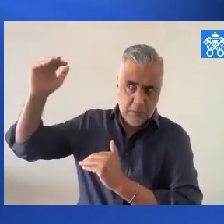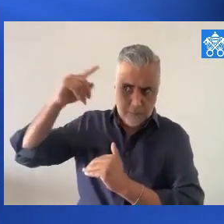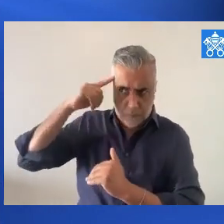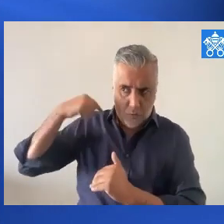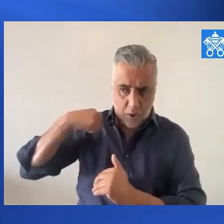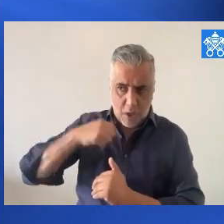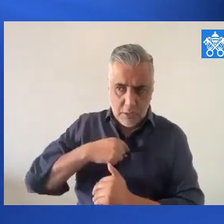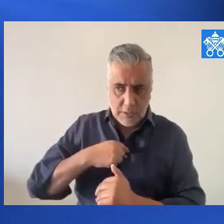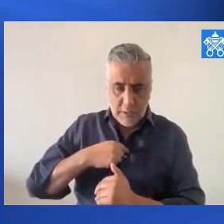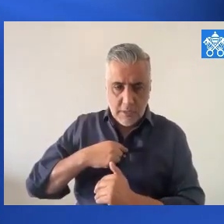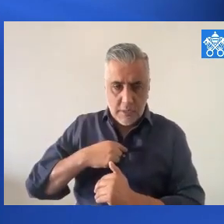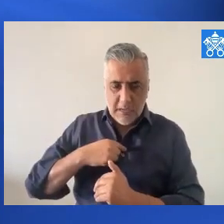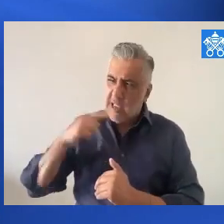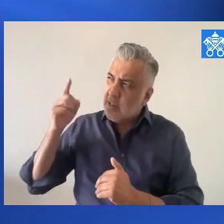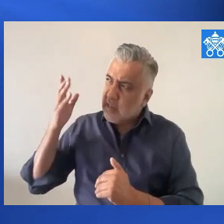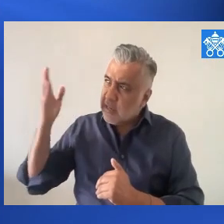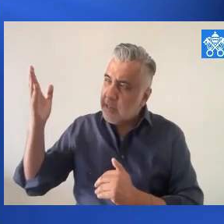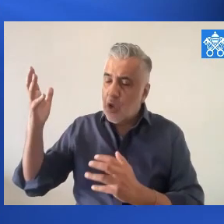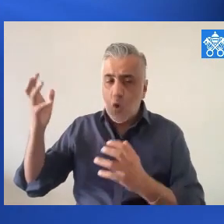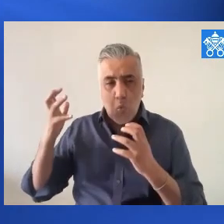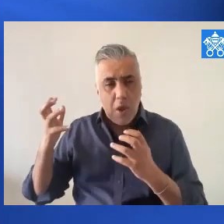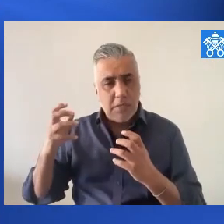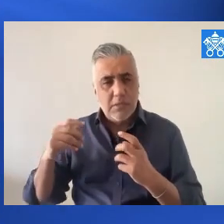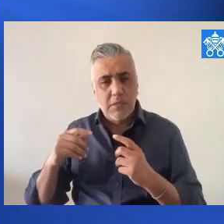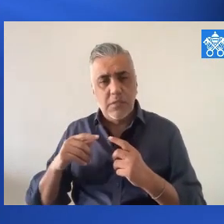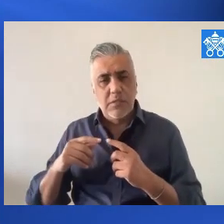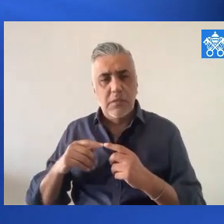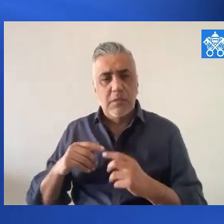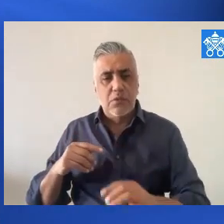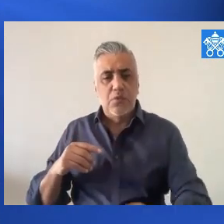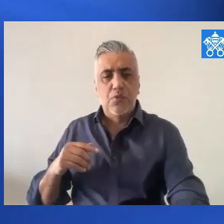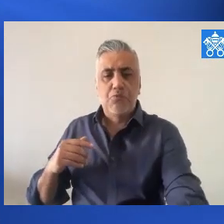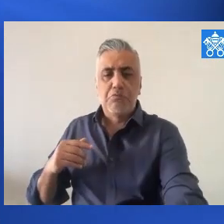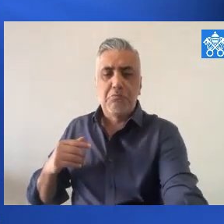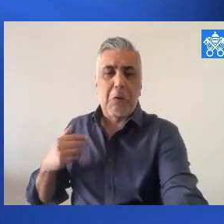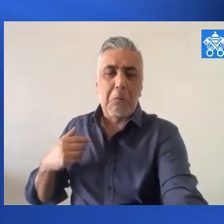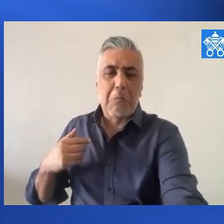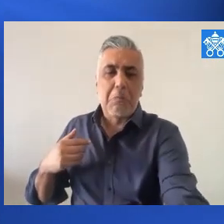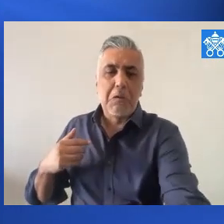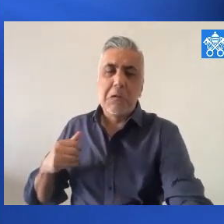that God asks too much of us. We have fear, or wants to,